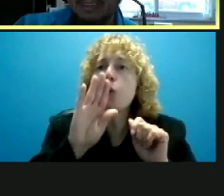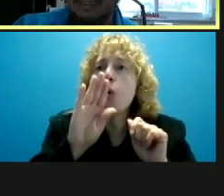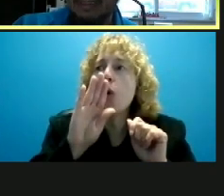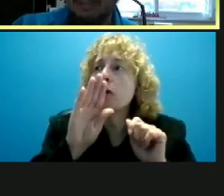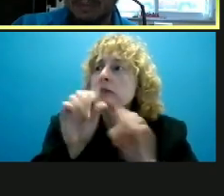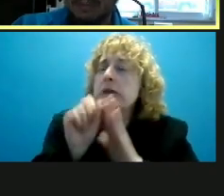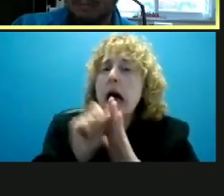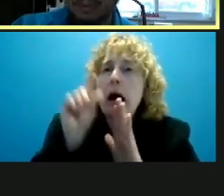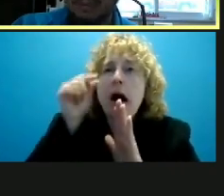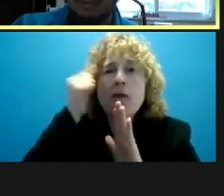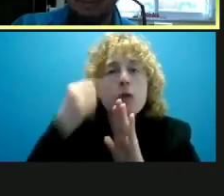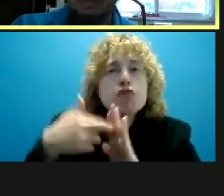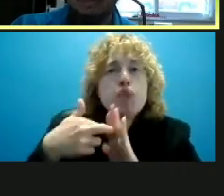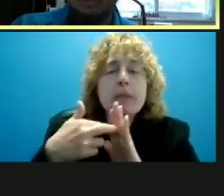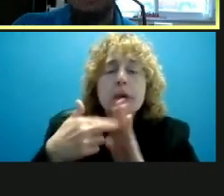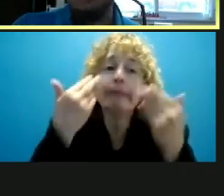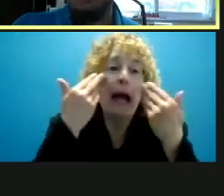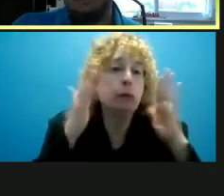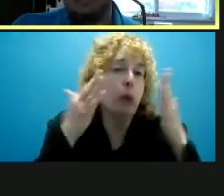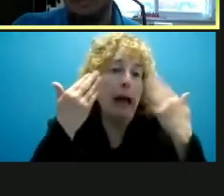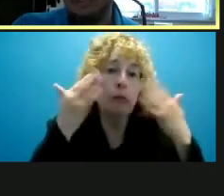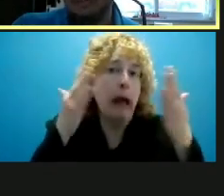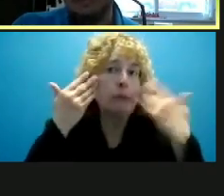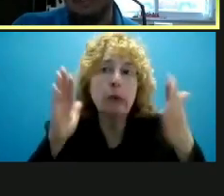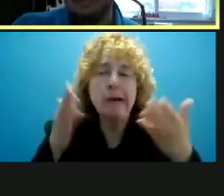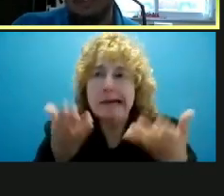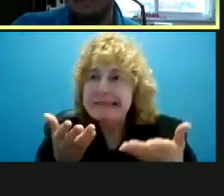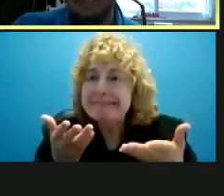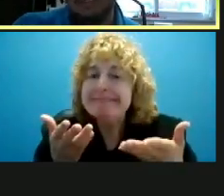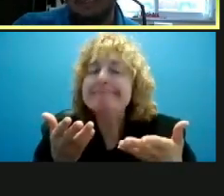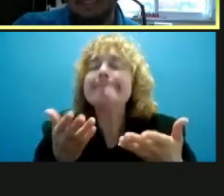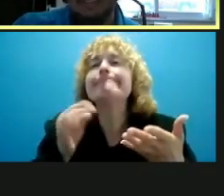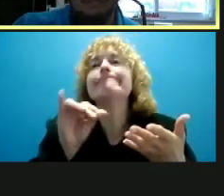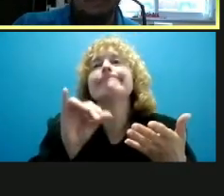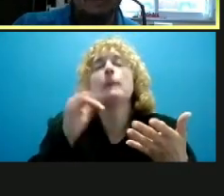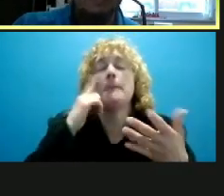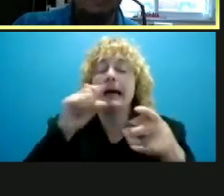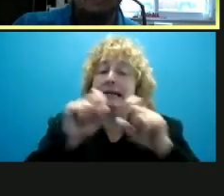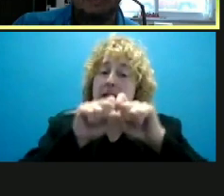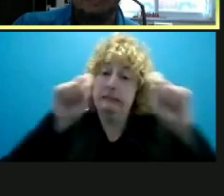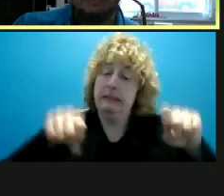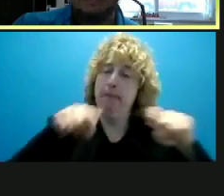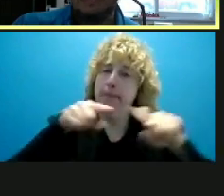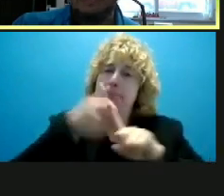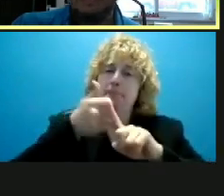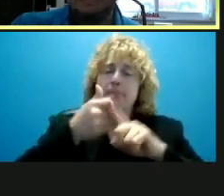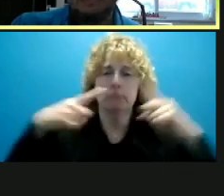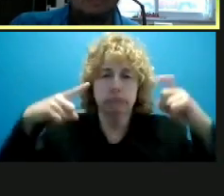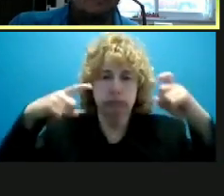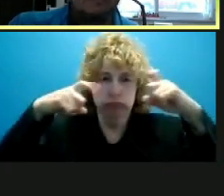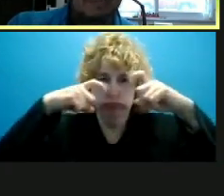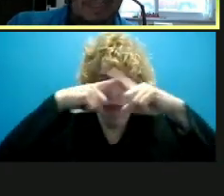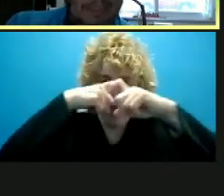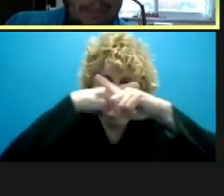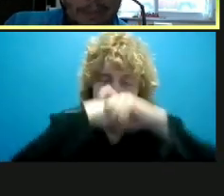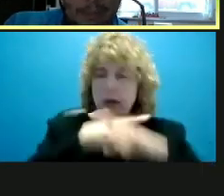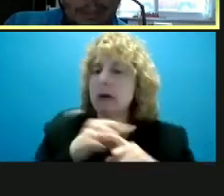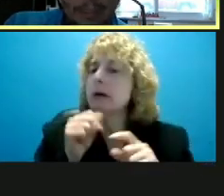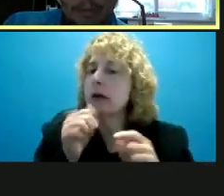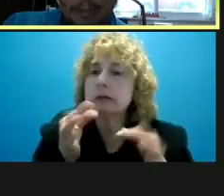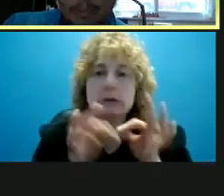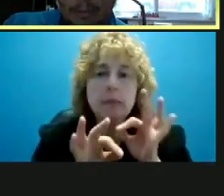the system is complex. It's not simple. Another good reason that is probably related to this, next, please, is I don't speak